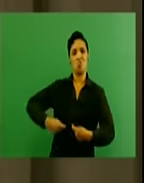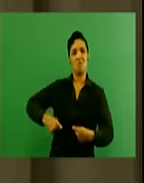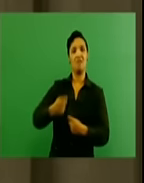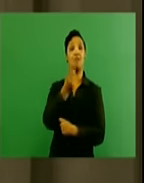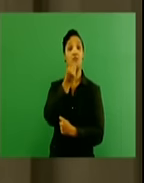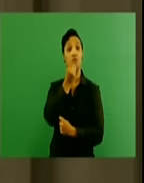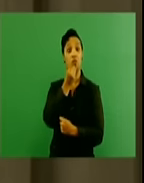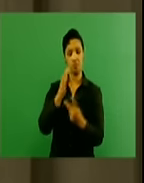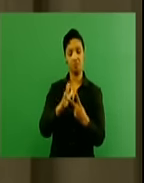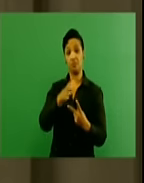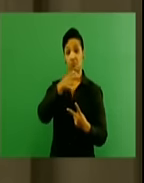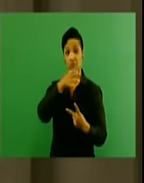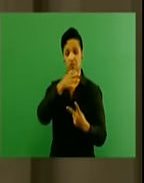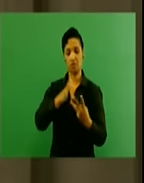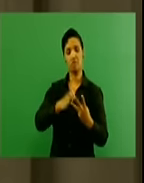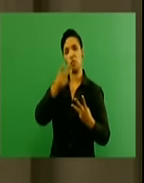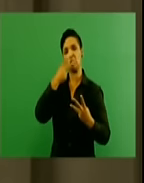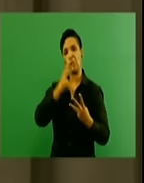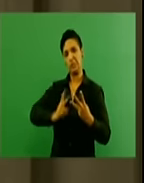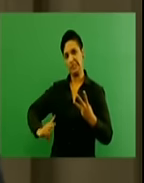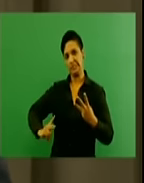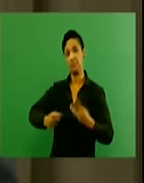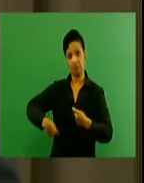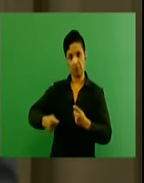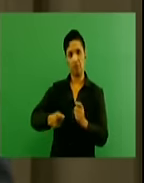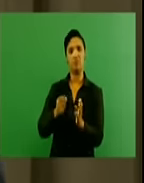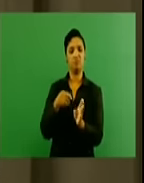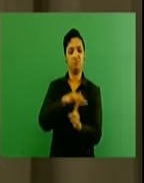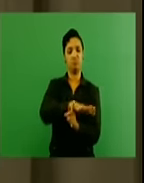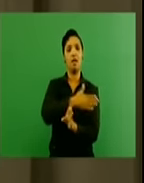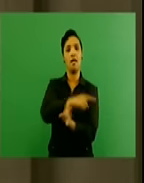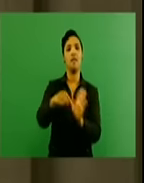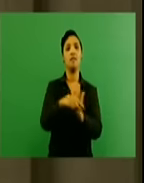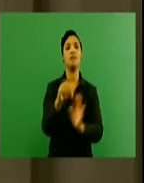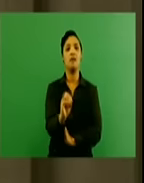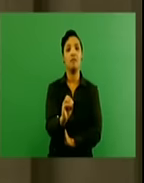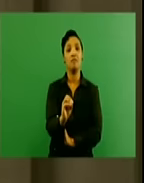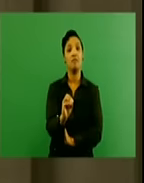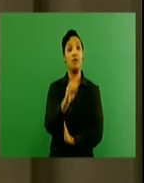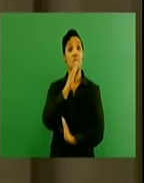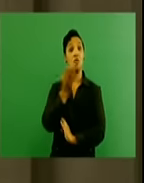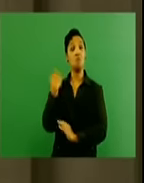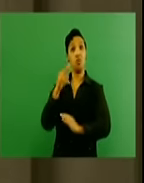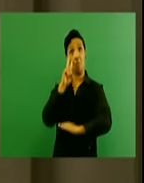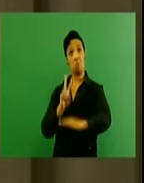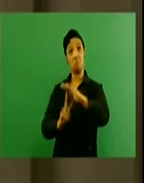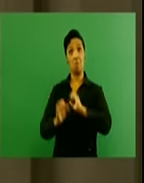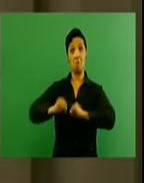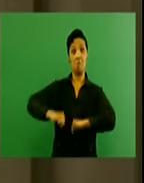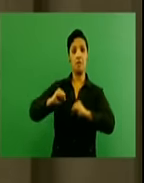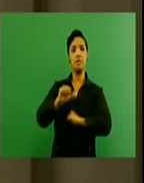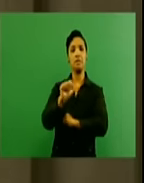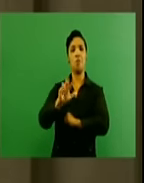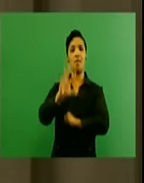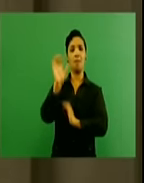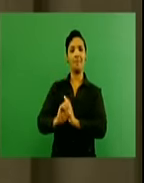food, beverages, and tobacco products. This was below the consensus forecast of